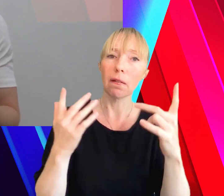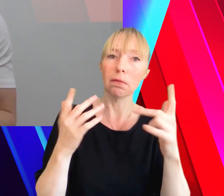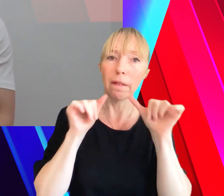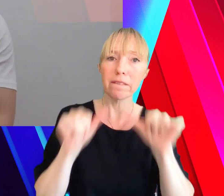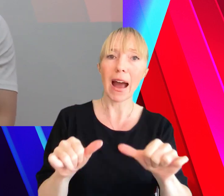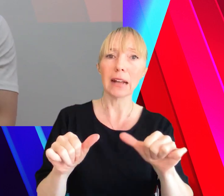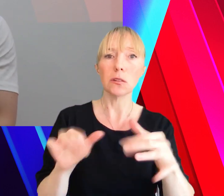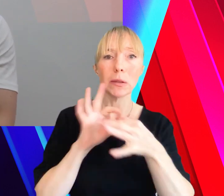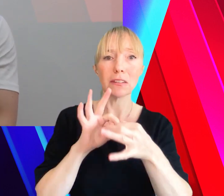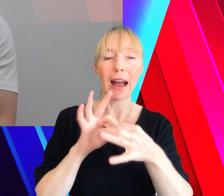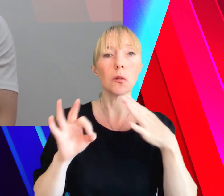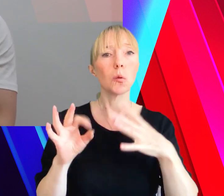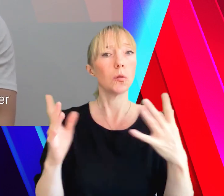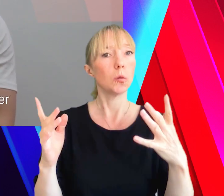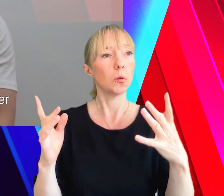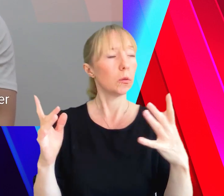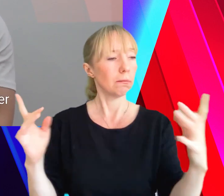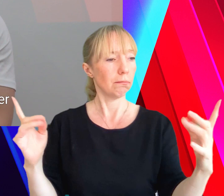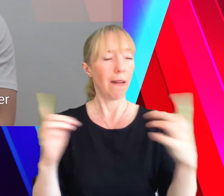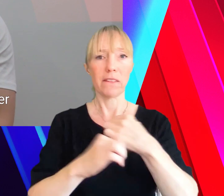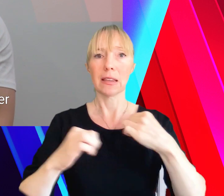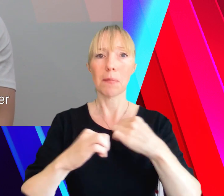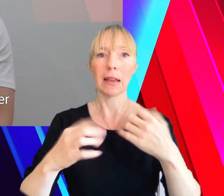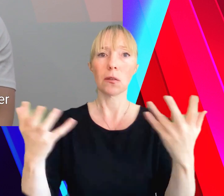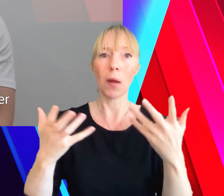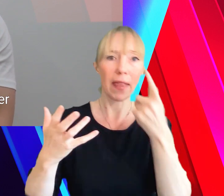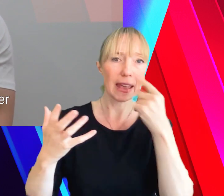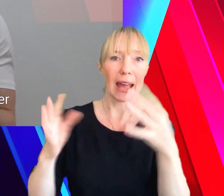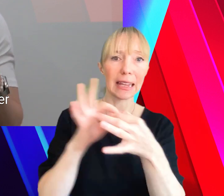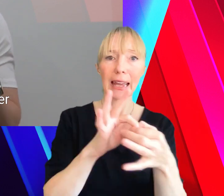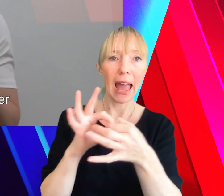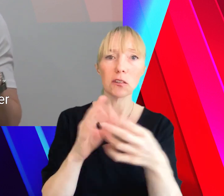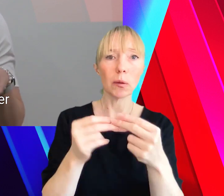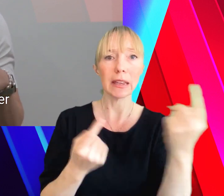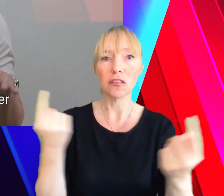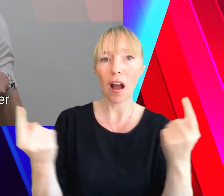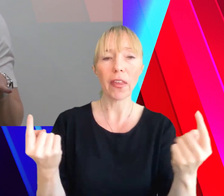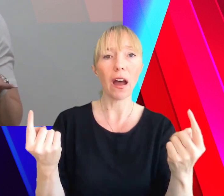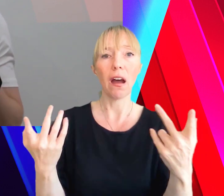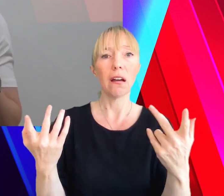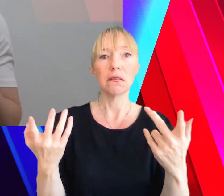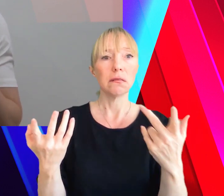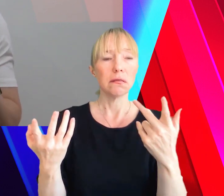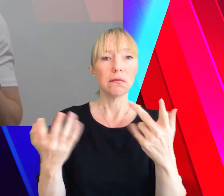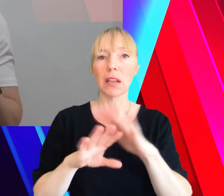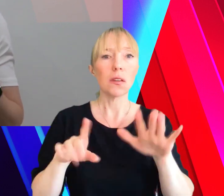them want to come to a space where they can engage with each other and just be who they want to be. There's